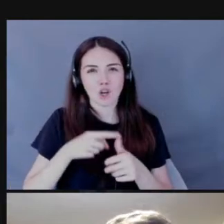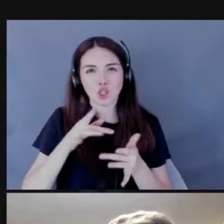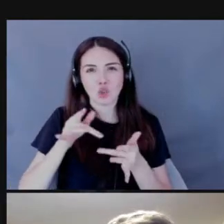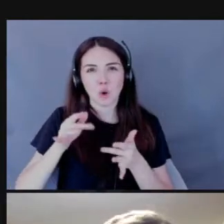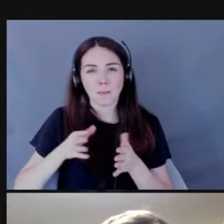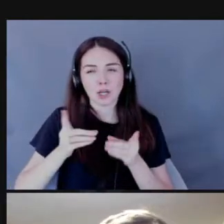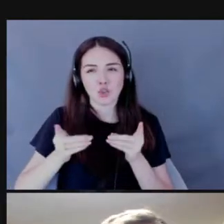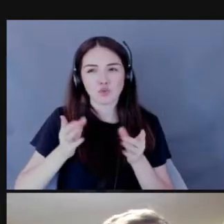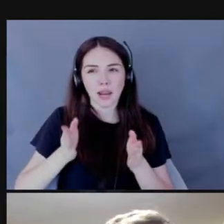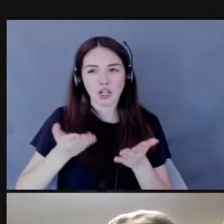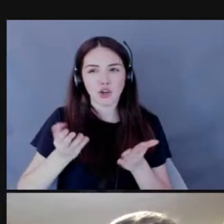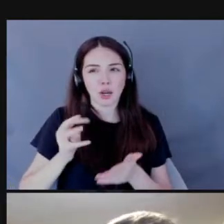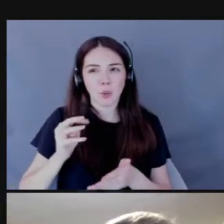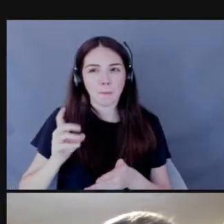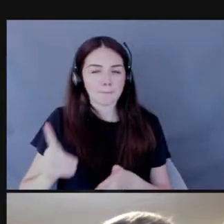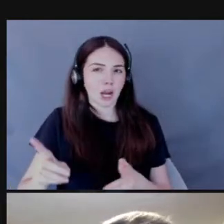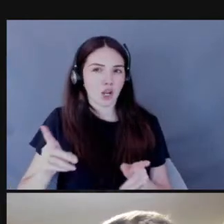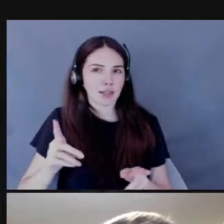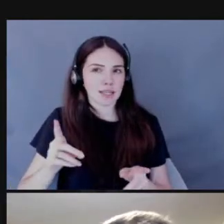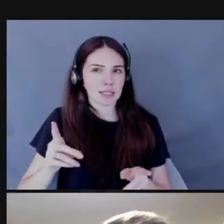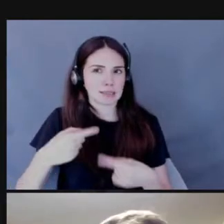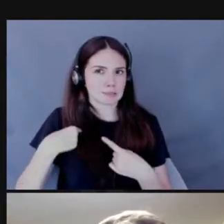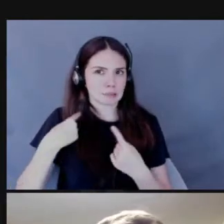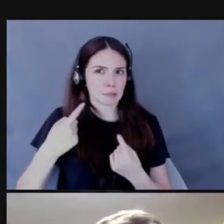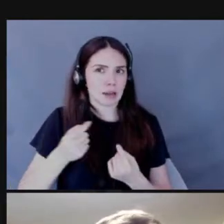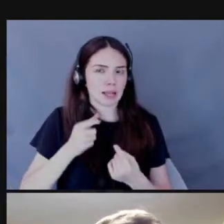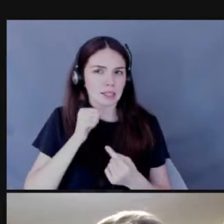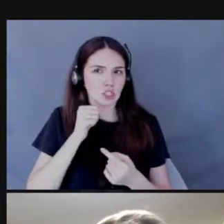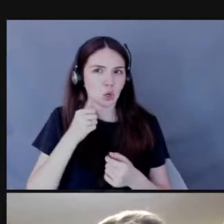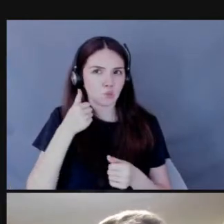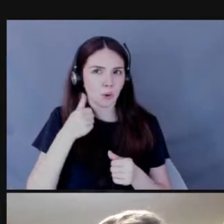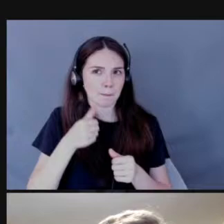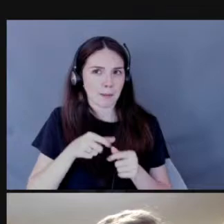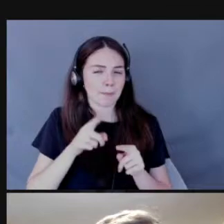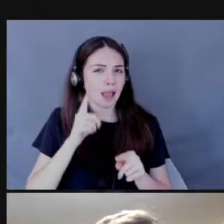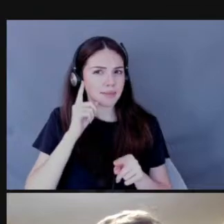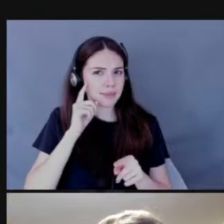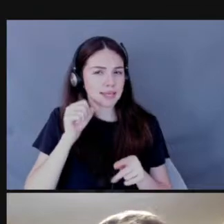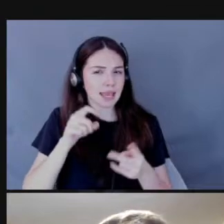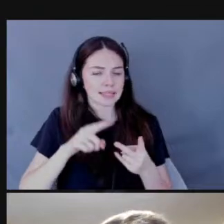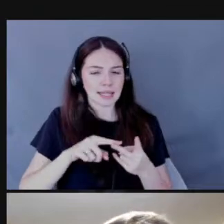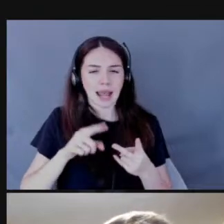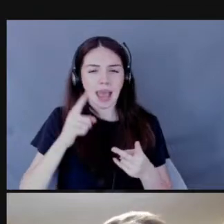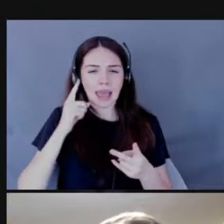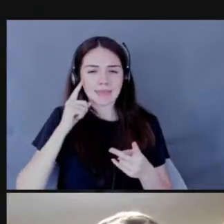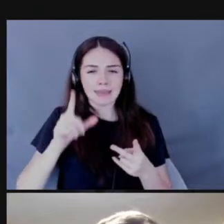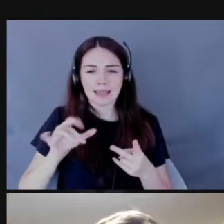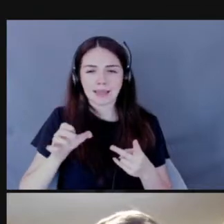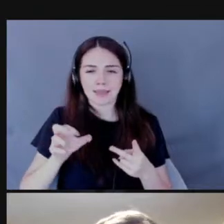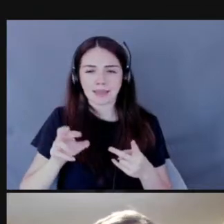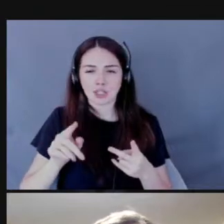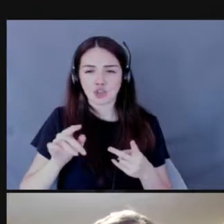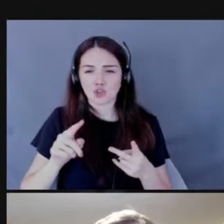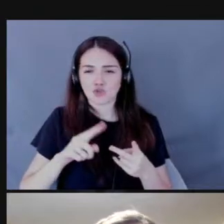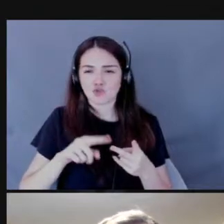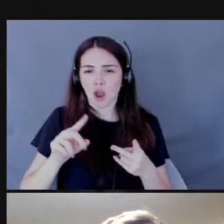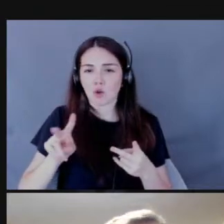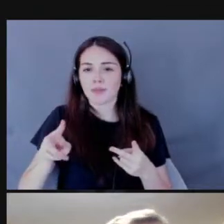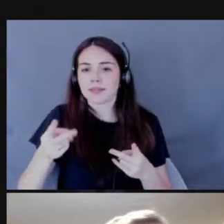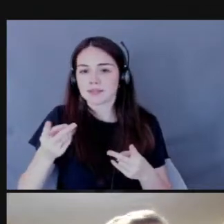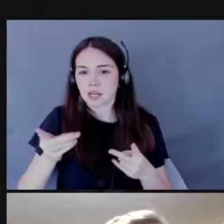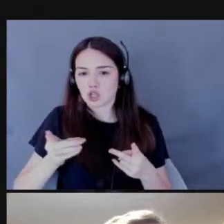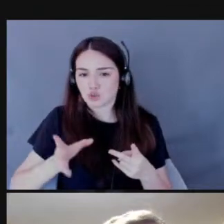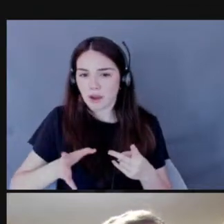Maryland. It's been a while, so I don't remember, but I think he was. And I think Lester Trott was his successor. And together, they were kind of